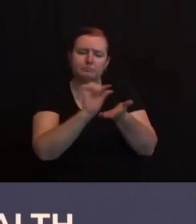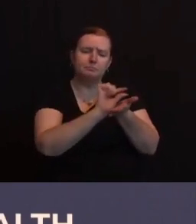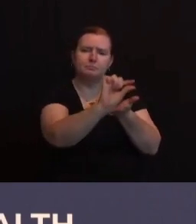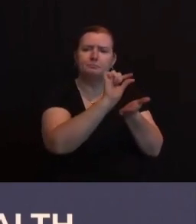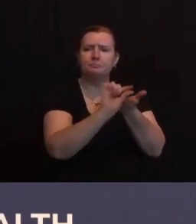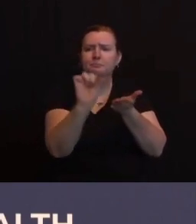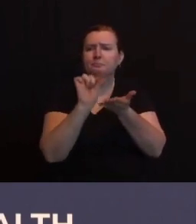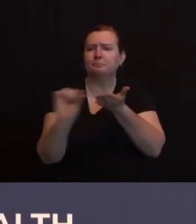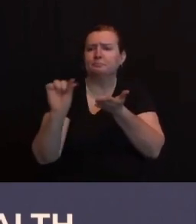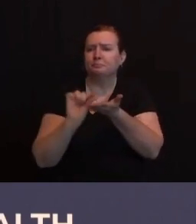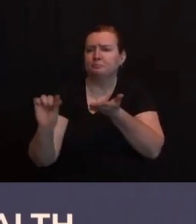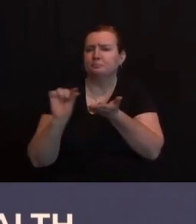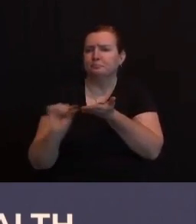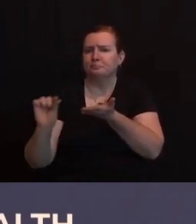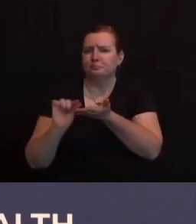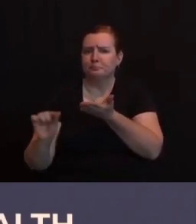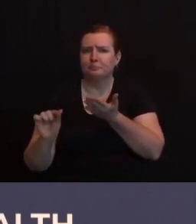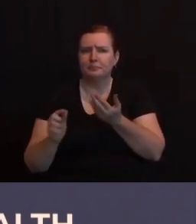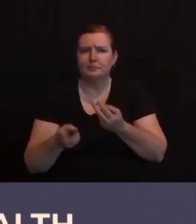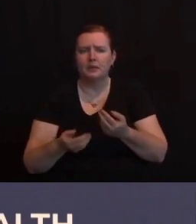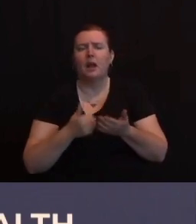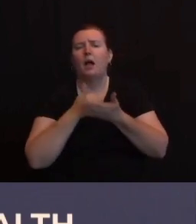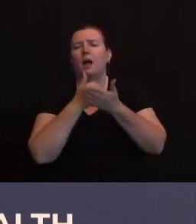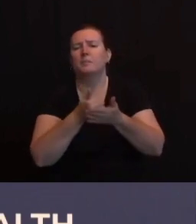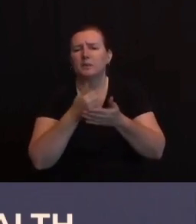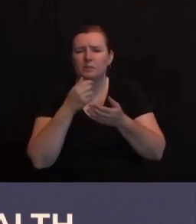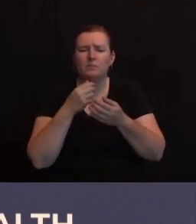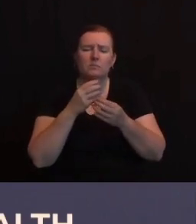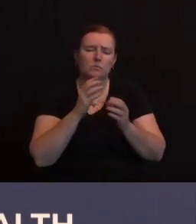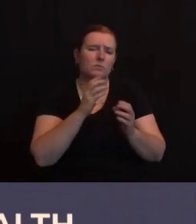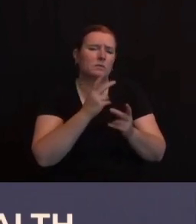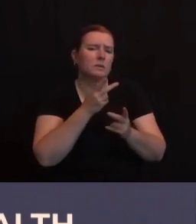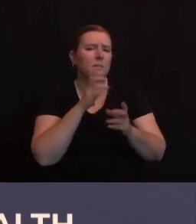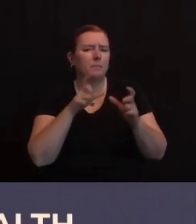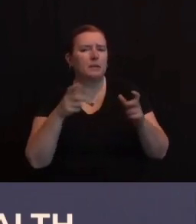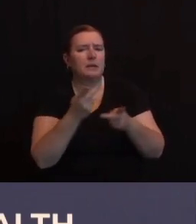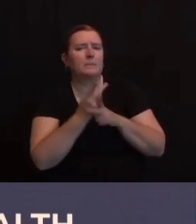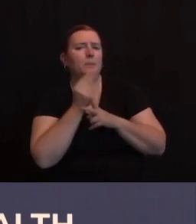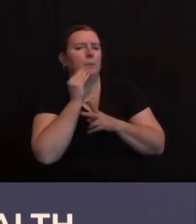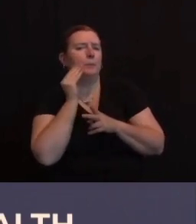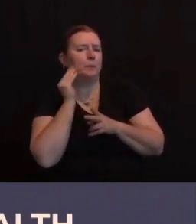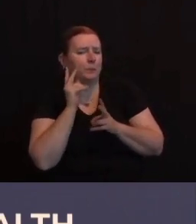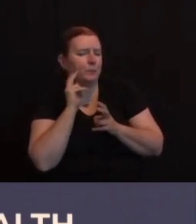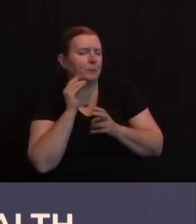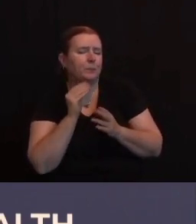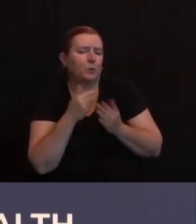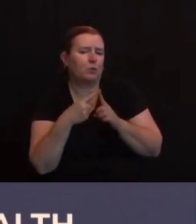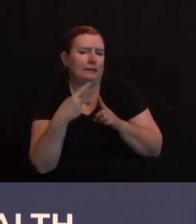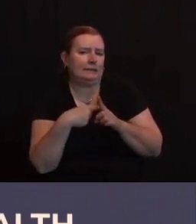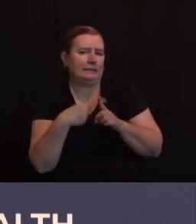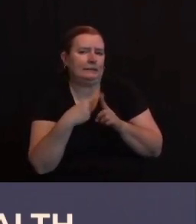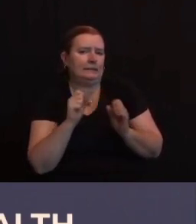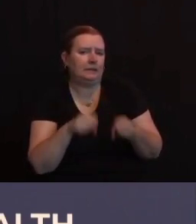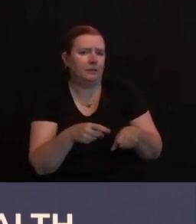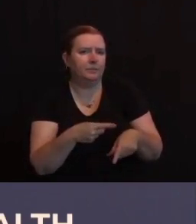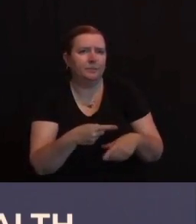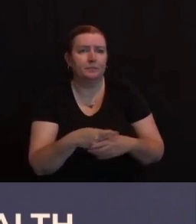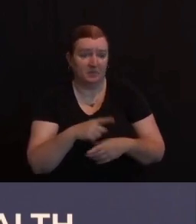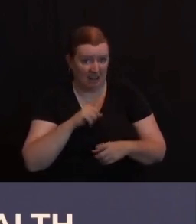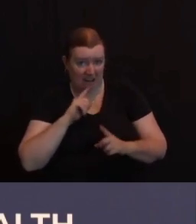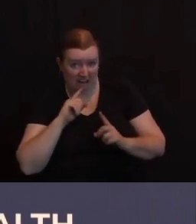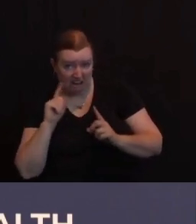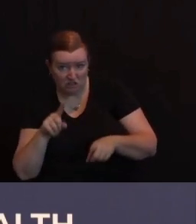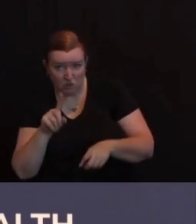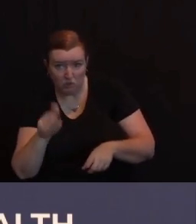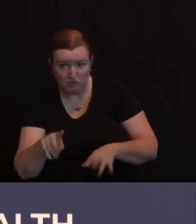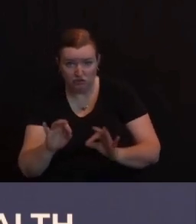provide relief for renters. Thank you. You okay on that, or you have something else? Real quick. So I don't know